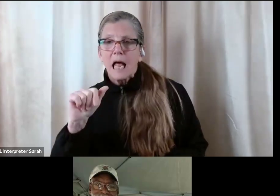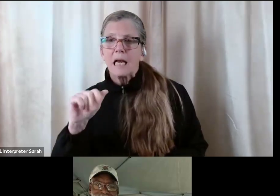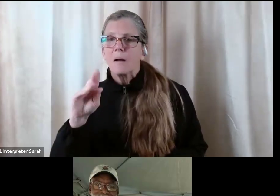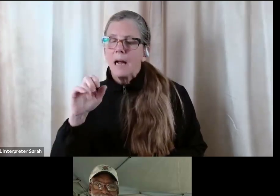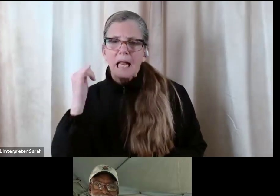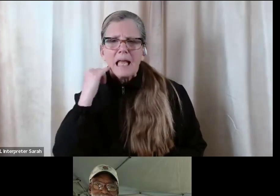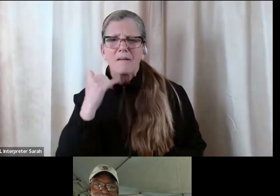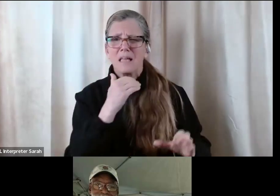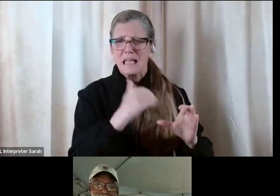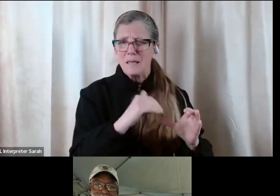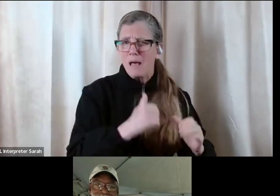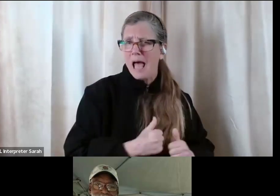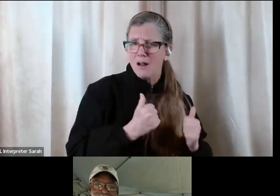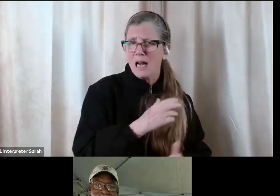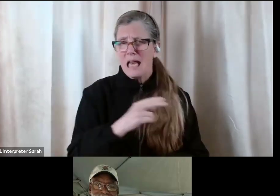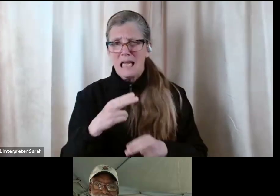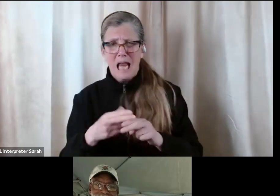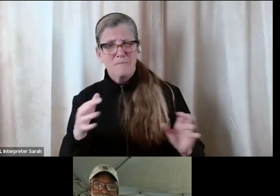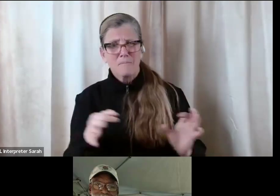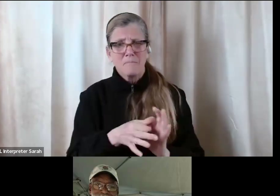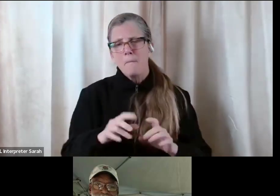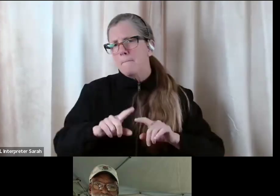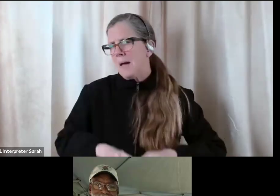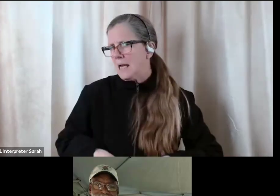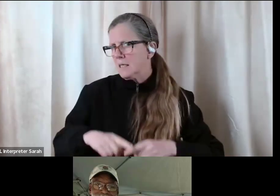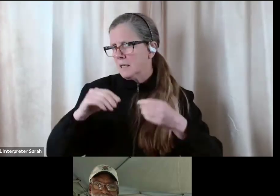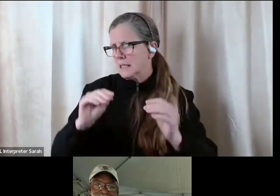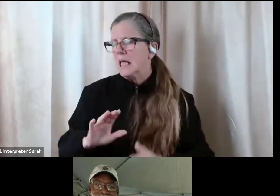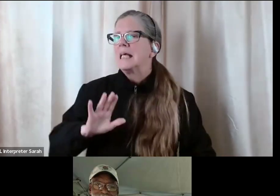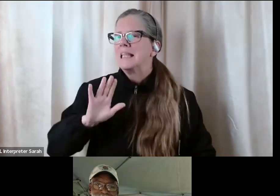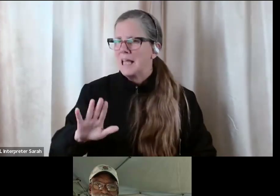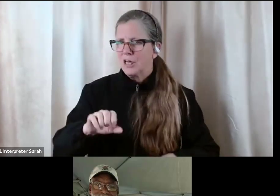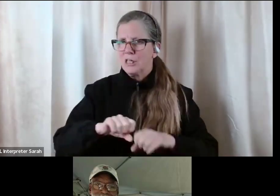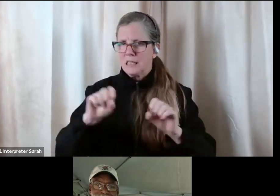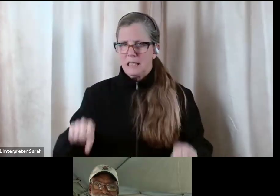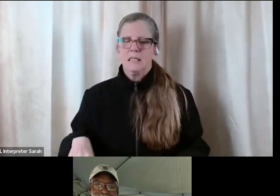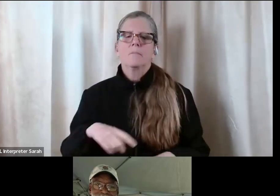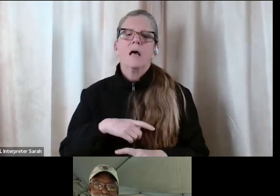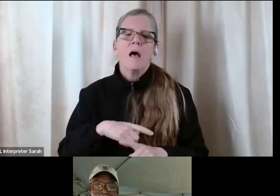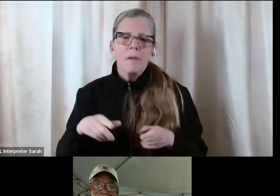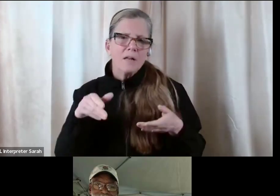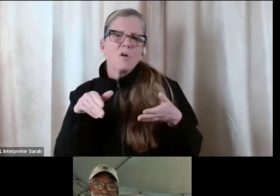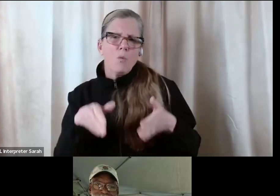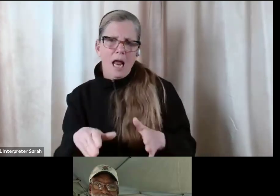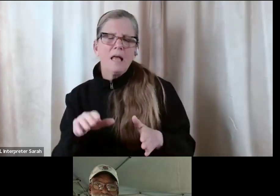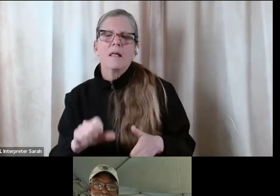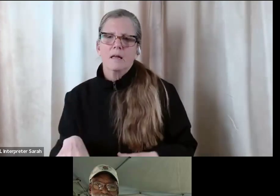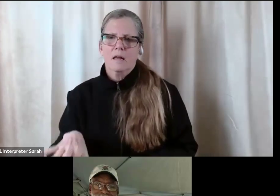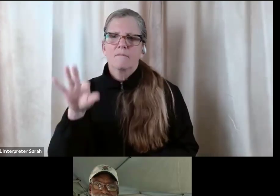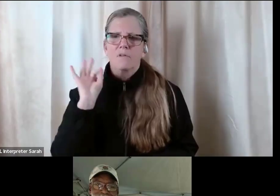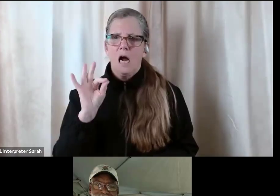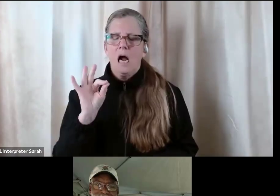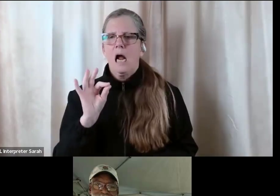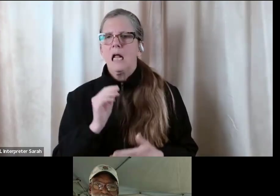it that way. It really depends on their system. But this is meant to be kind of a key that they use to locate the consumer in their records and then delete all